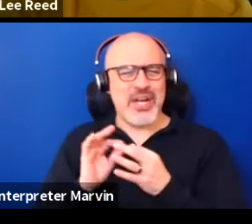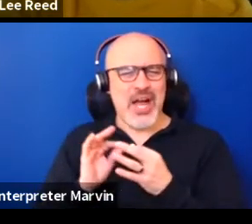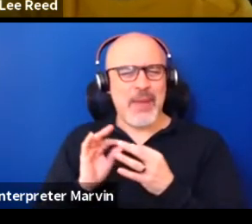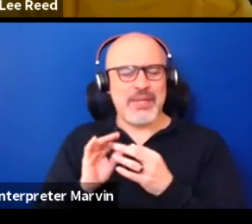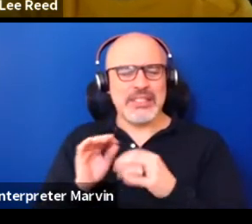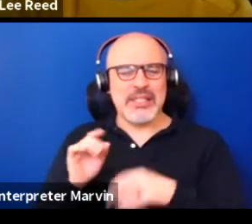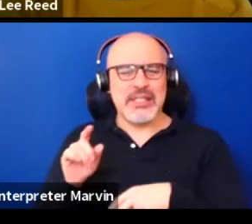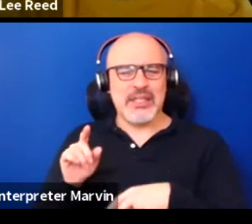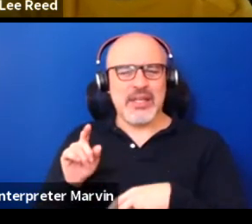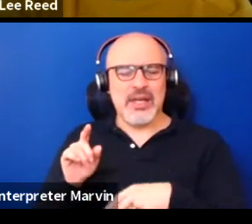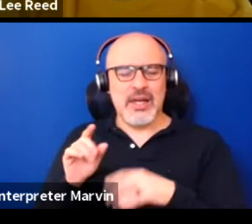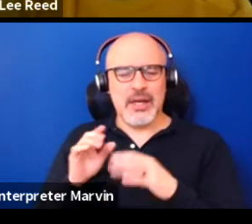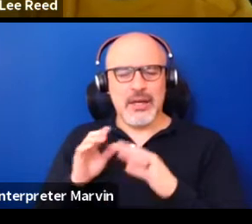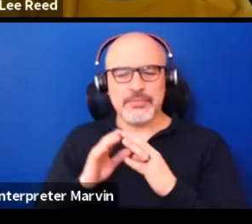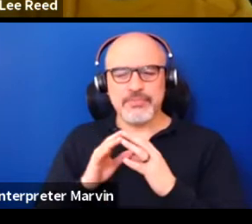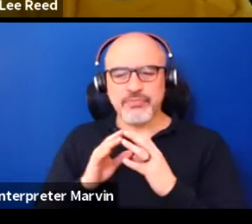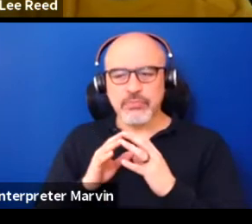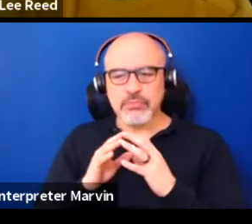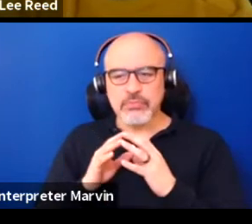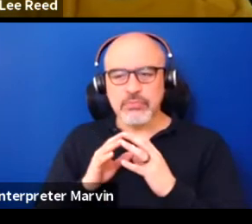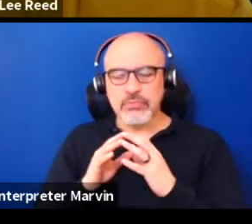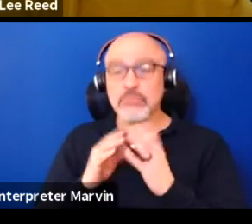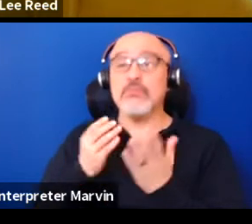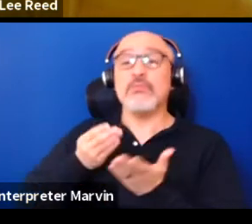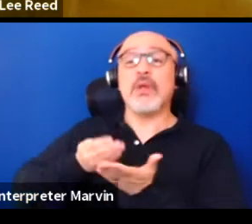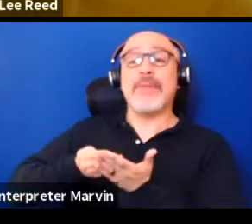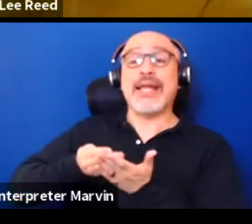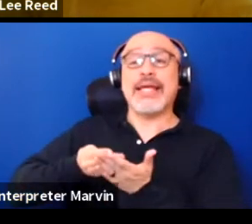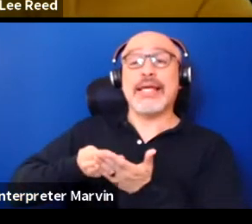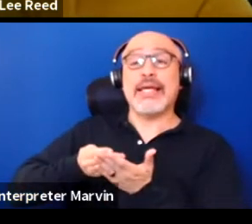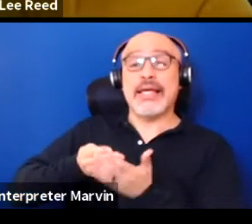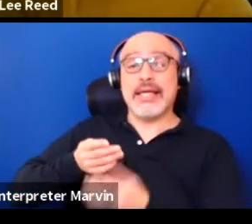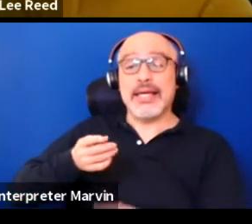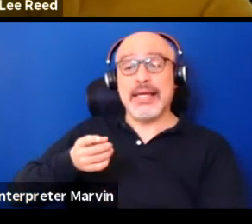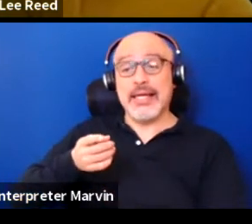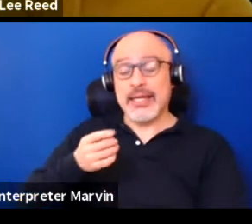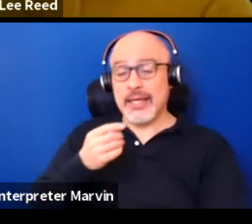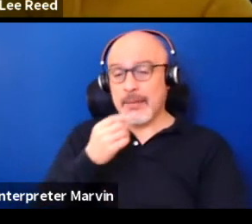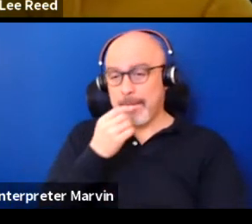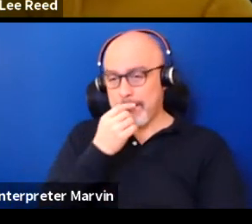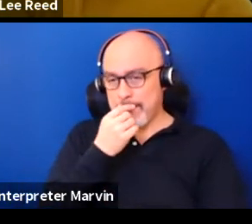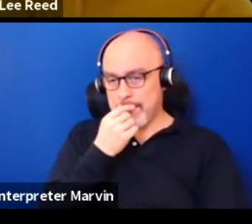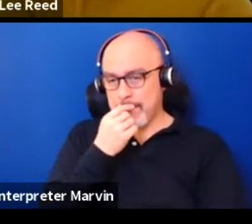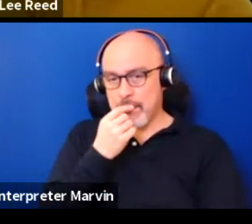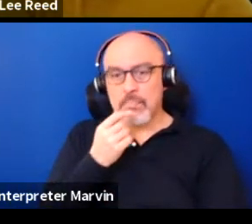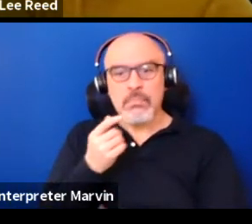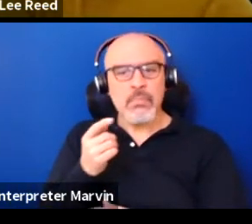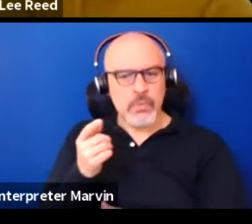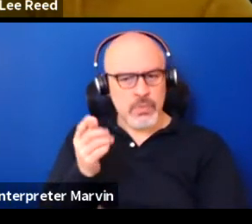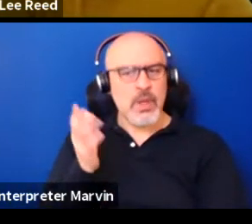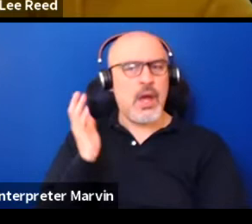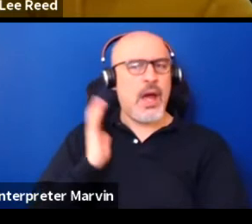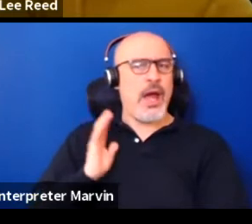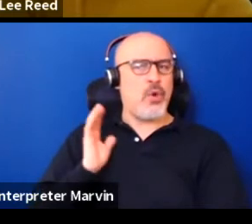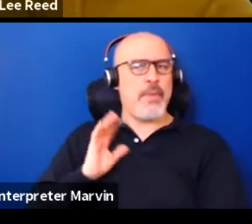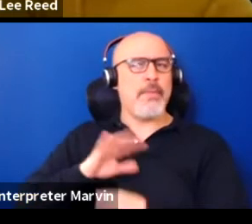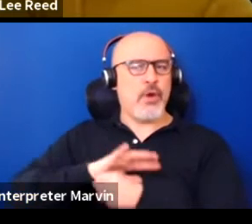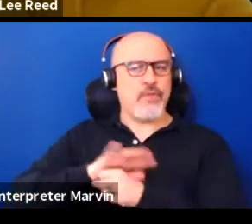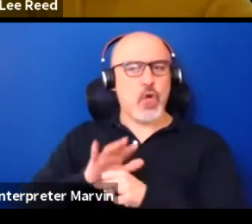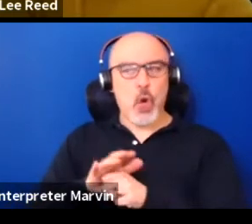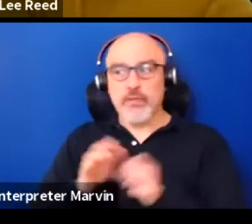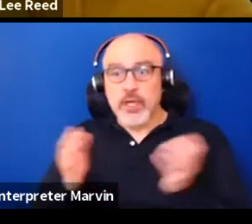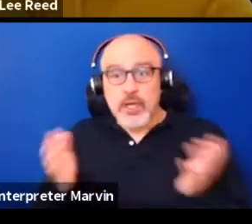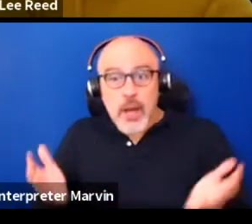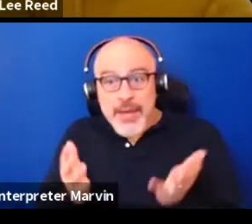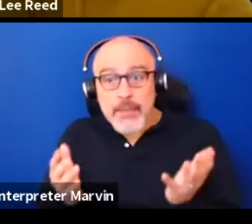know, we talk about money, and there was a big push during COVID for people to buy